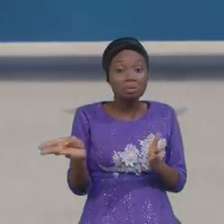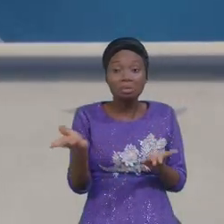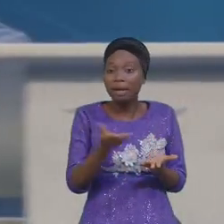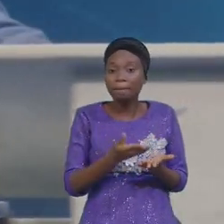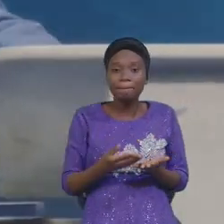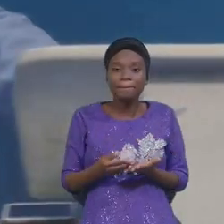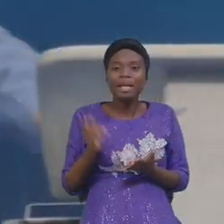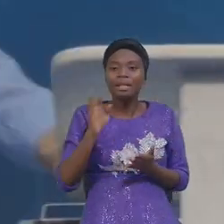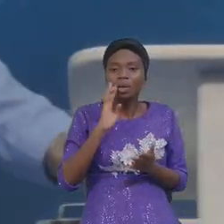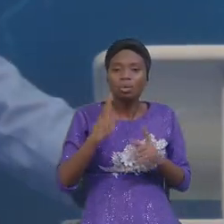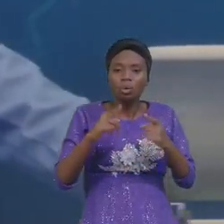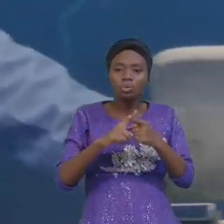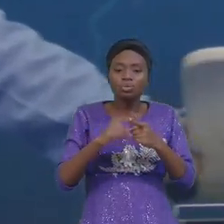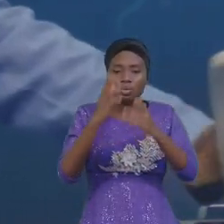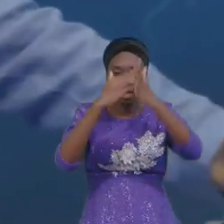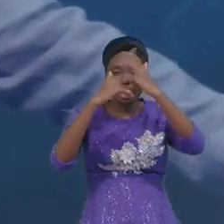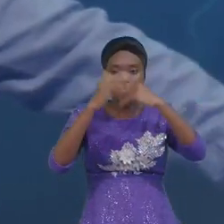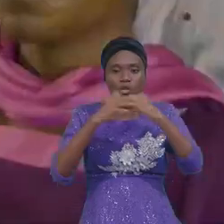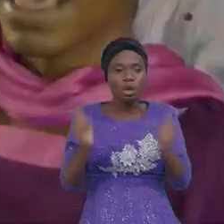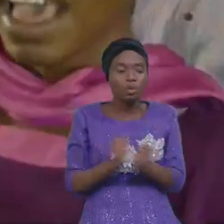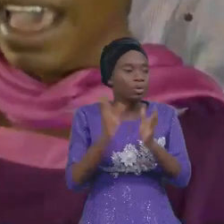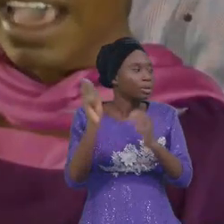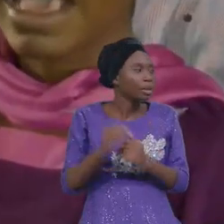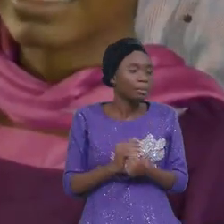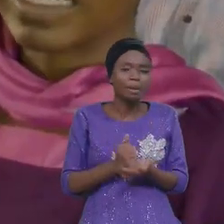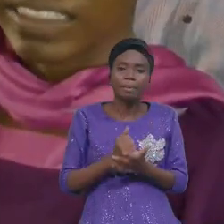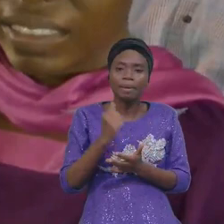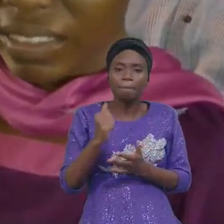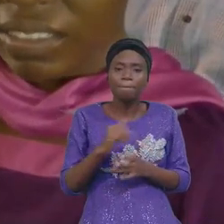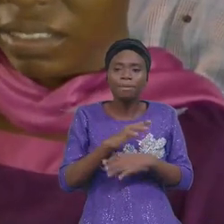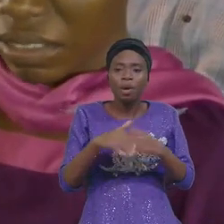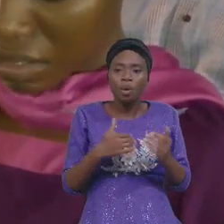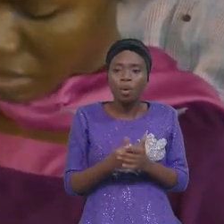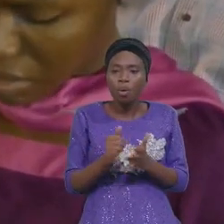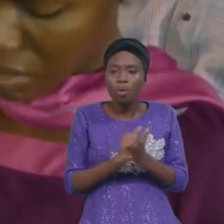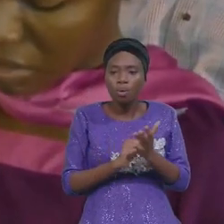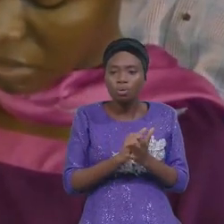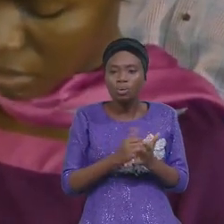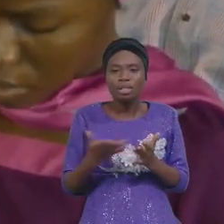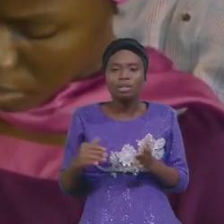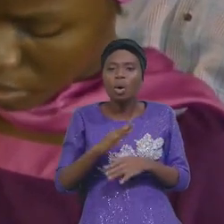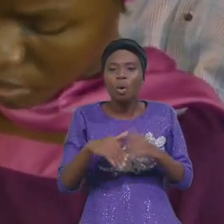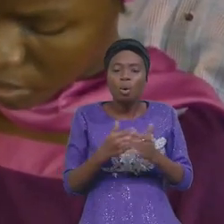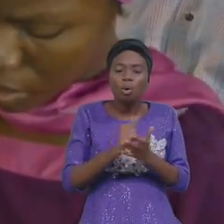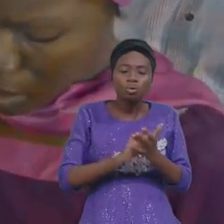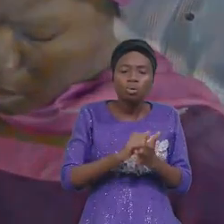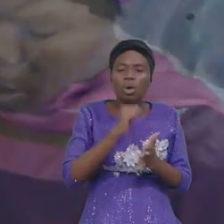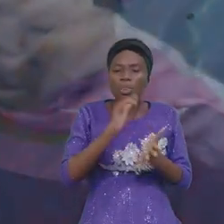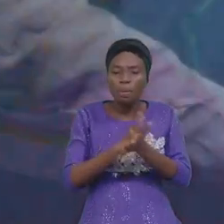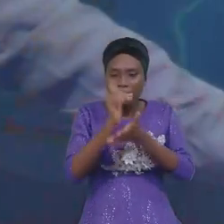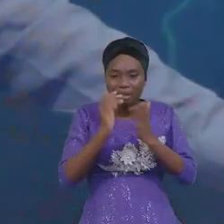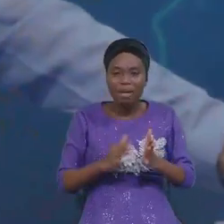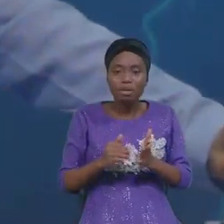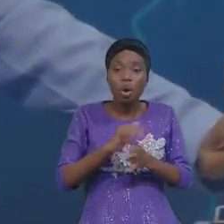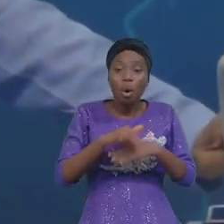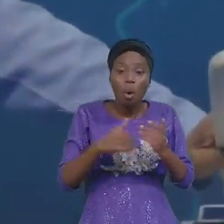you are going to get to heaven without them. All those doubters, all those unbelievers, all those who are dull of